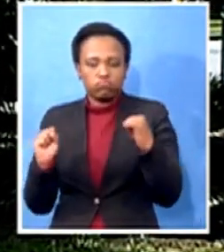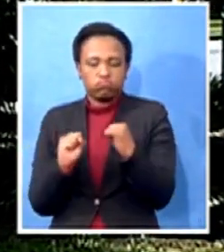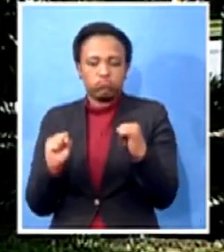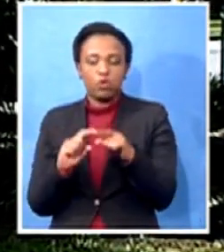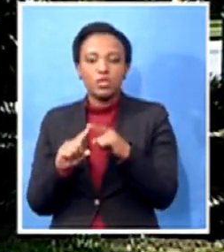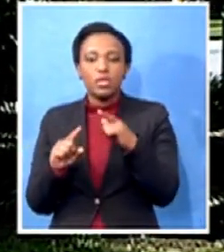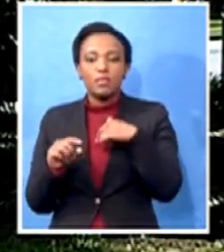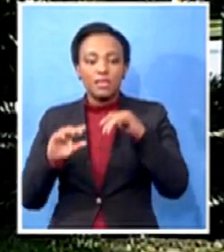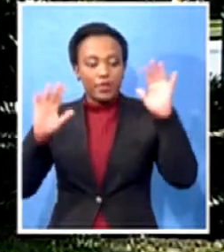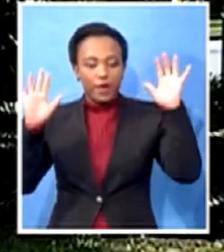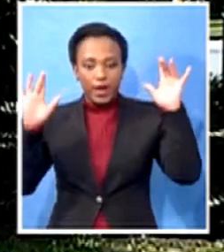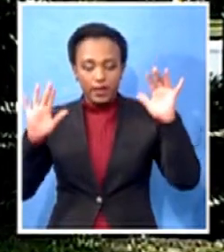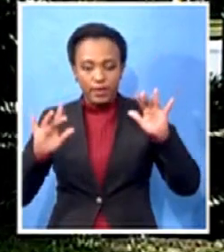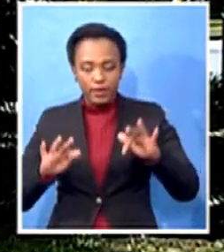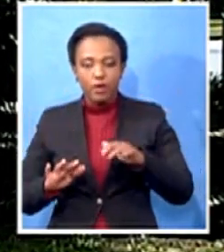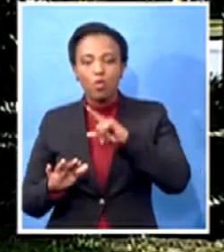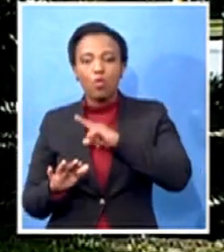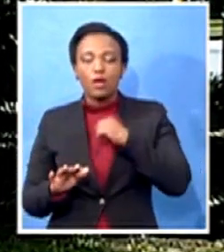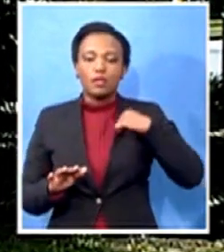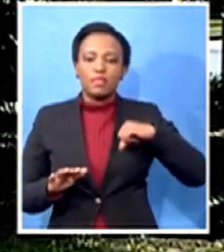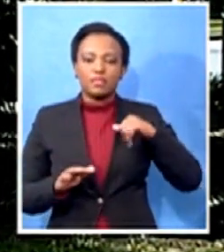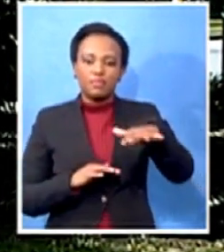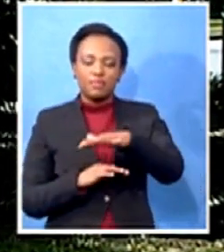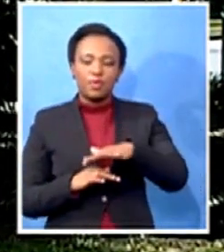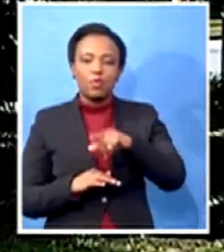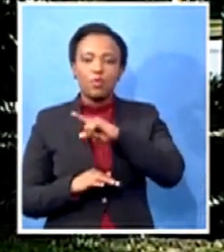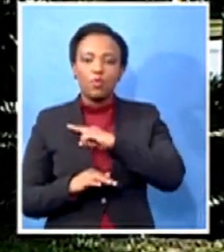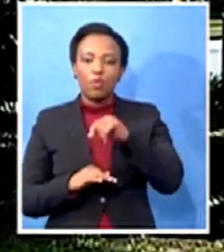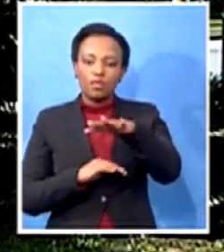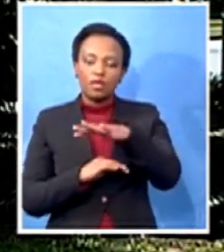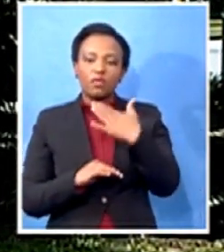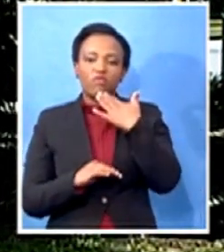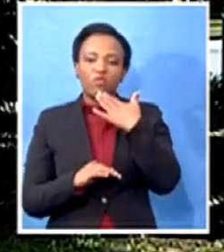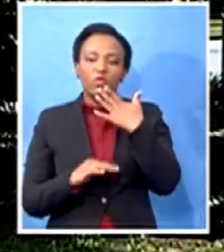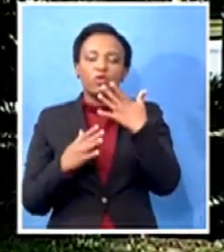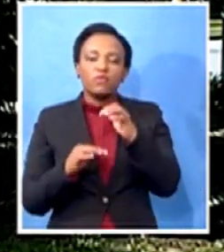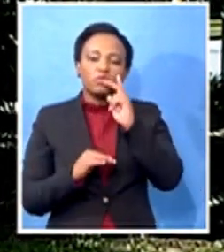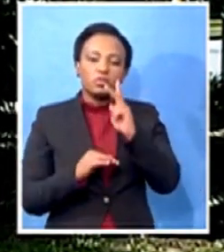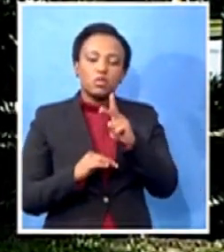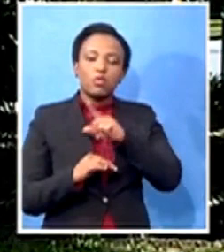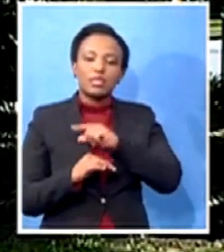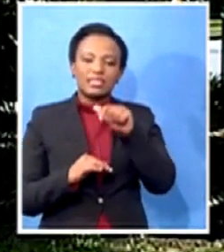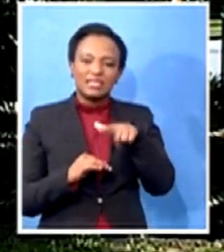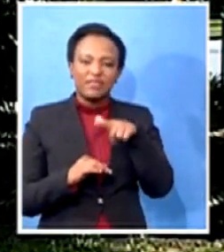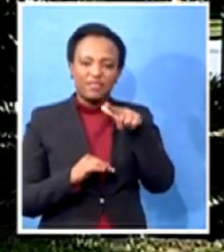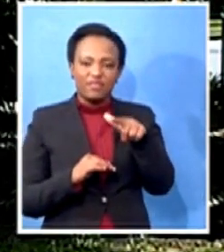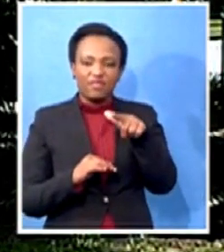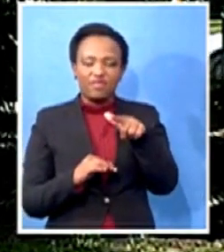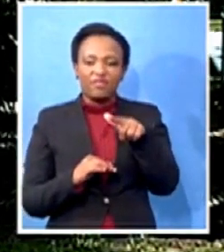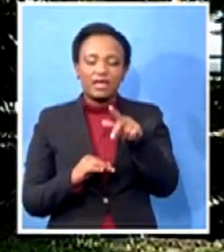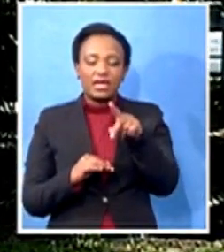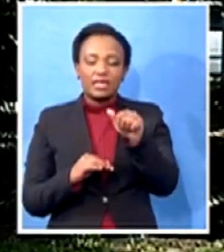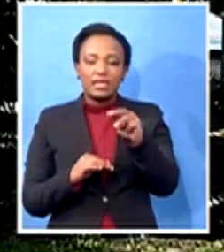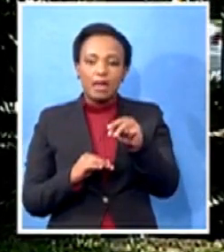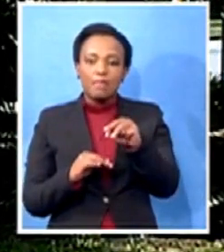because in the catchment areas of this metro, we saw the dam levels coming to 17%, which is quite good